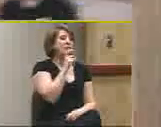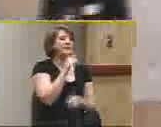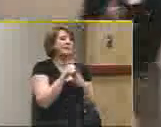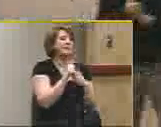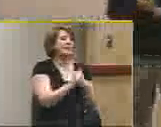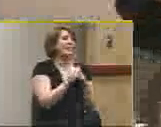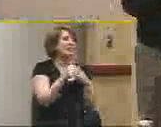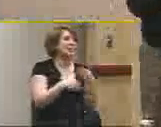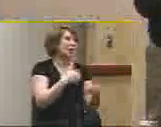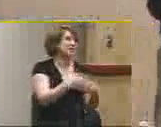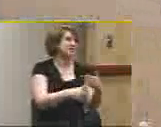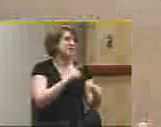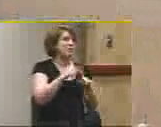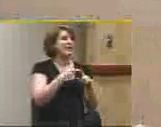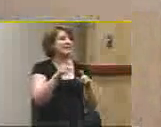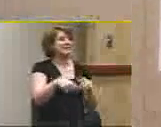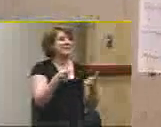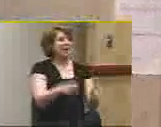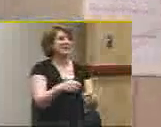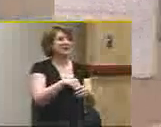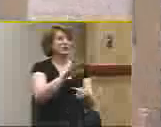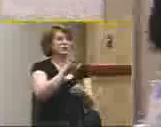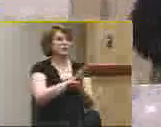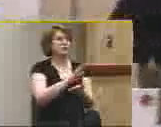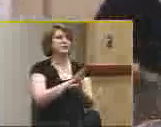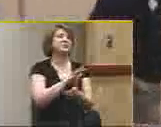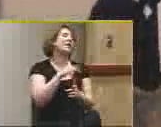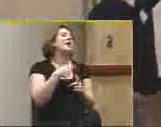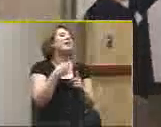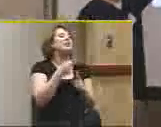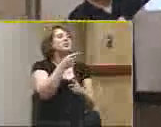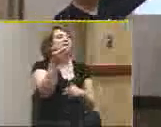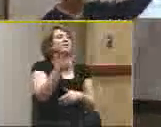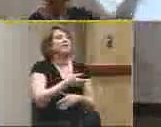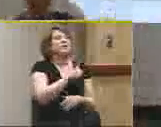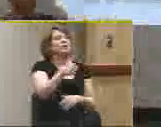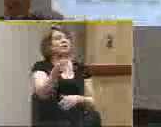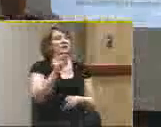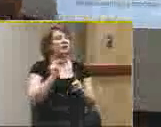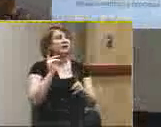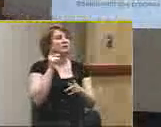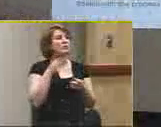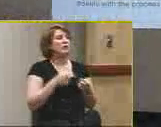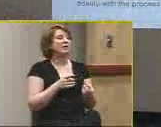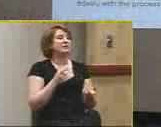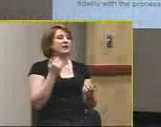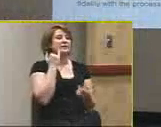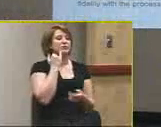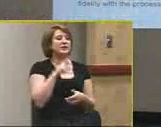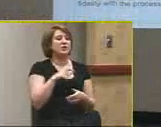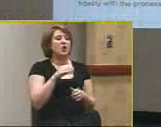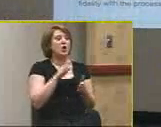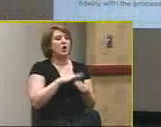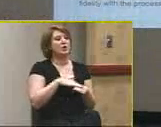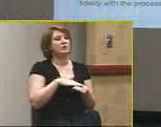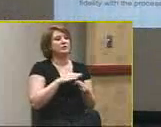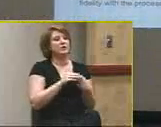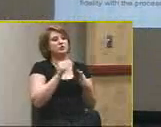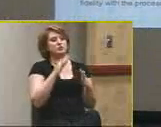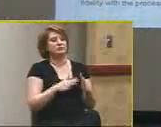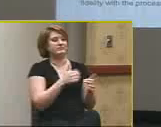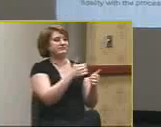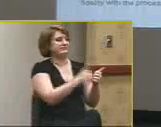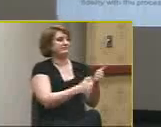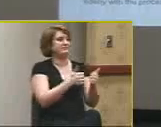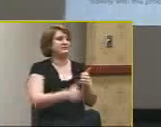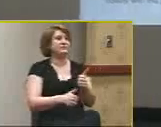the process when it needs to happen in your school. Then you invite other people as needed on a student-by-student basis. Hey, you've